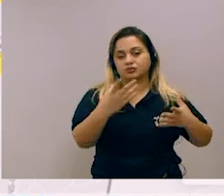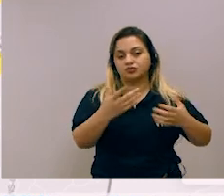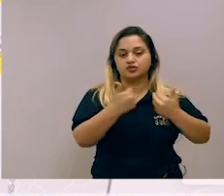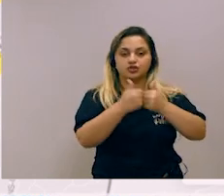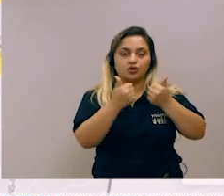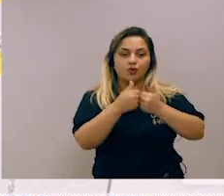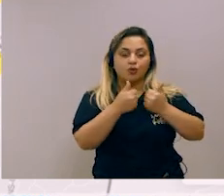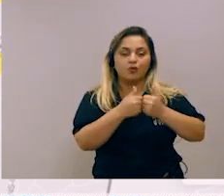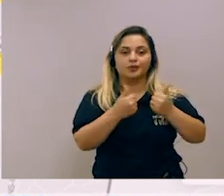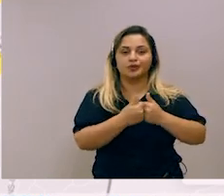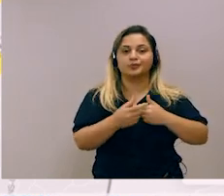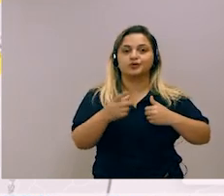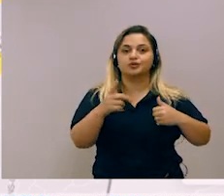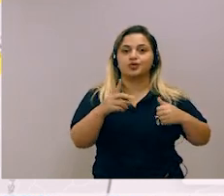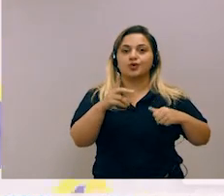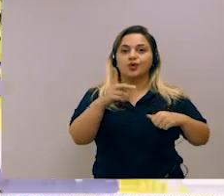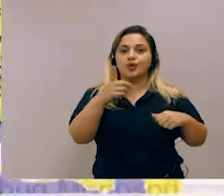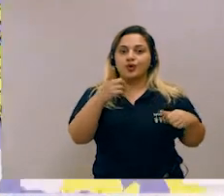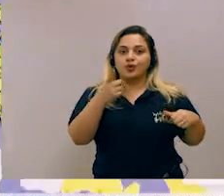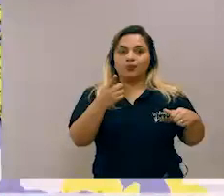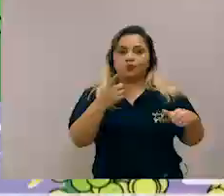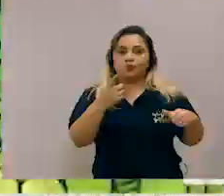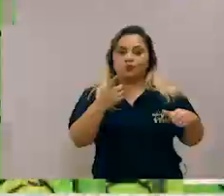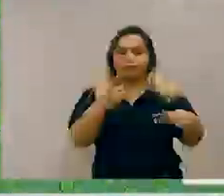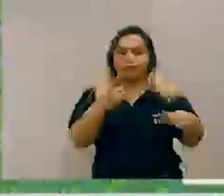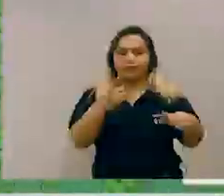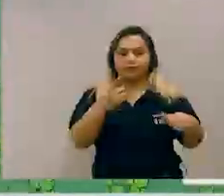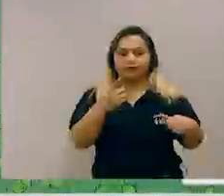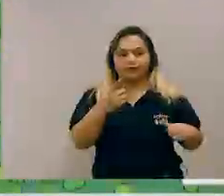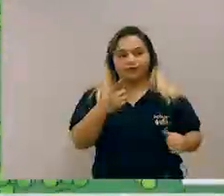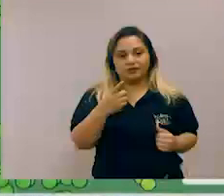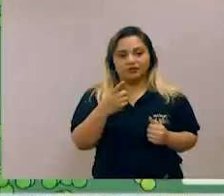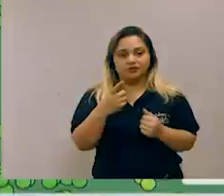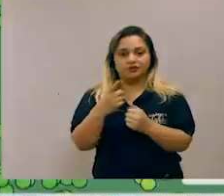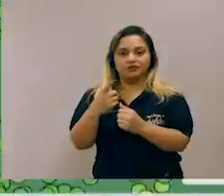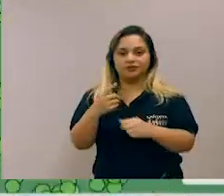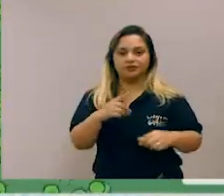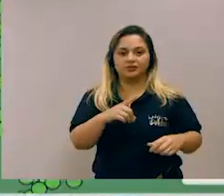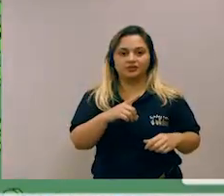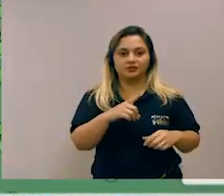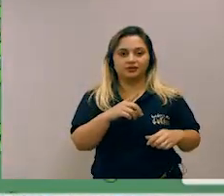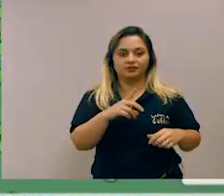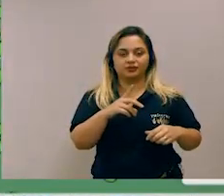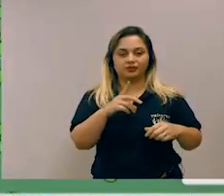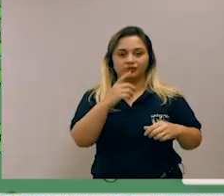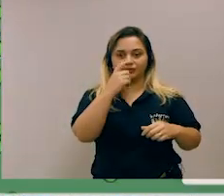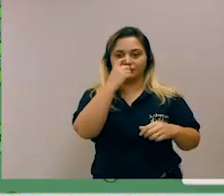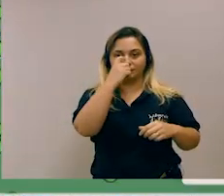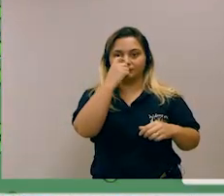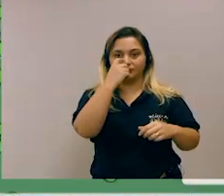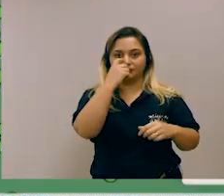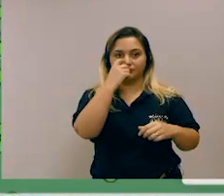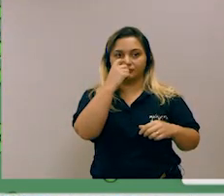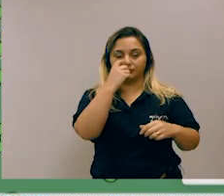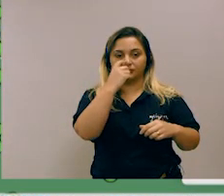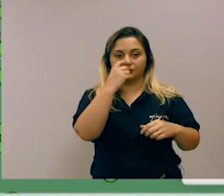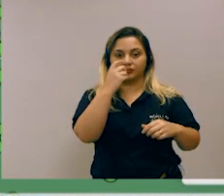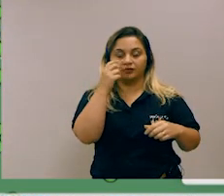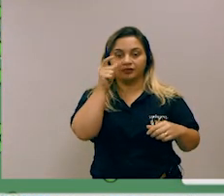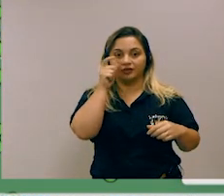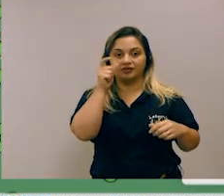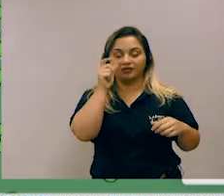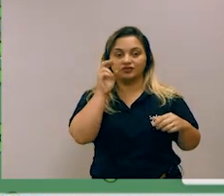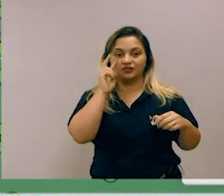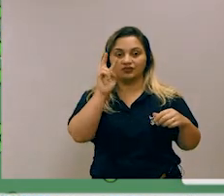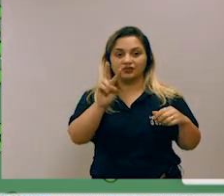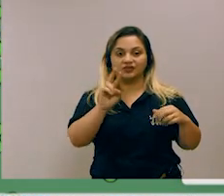When we zoom in, we can find a few interesting things. For example, we can see a different levels of public transportation in